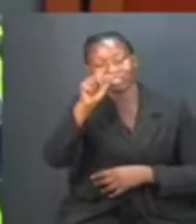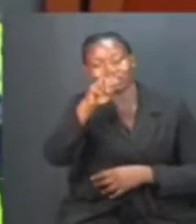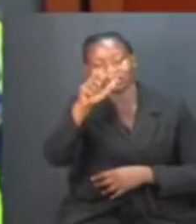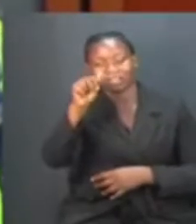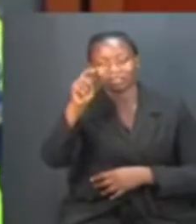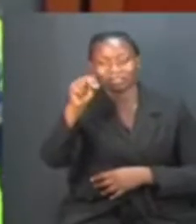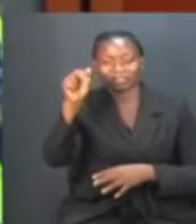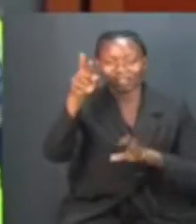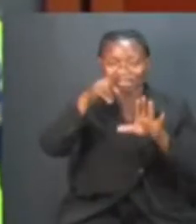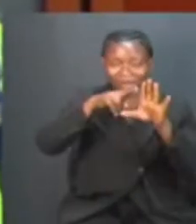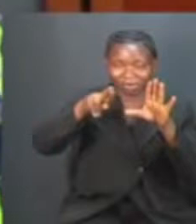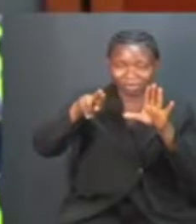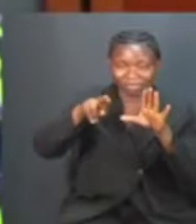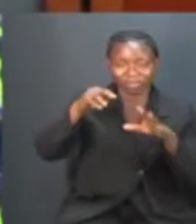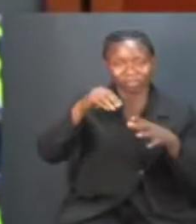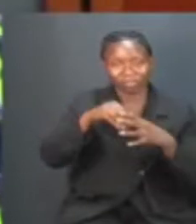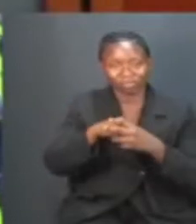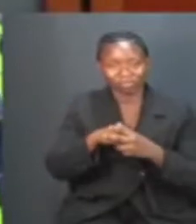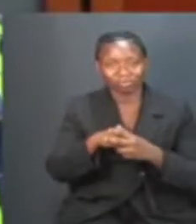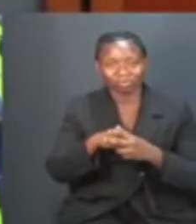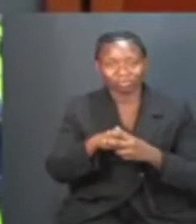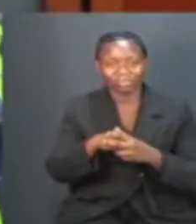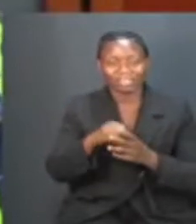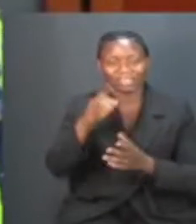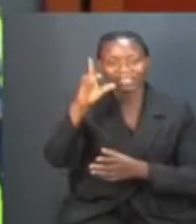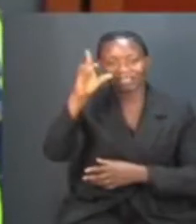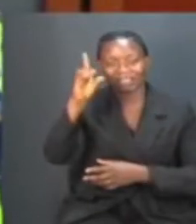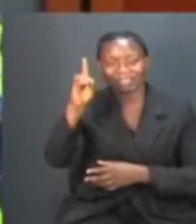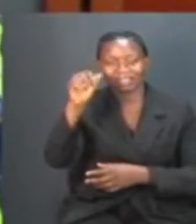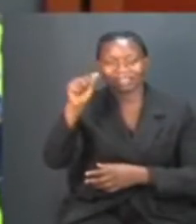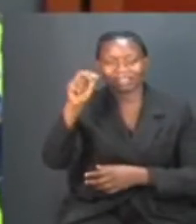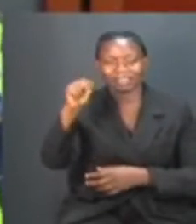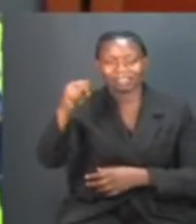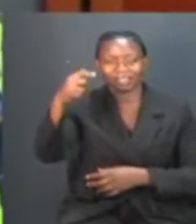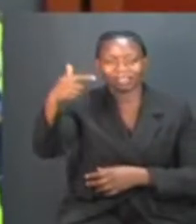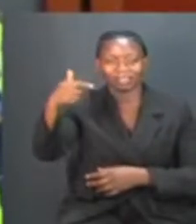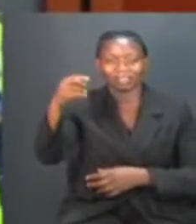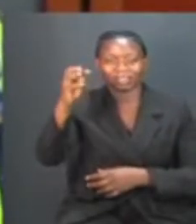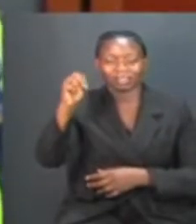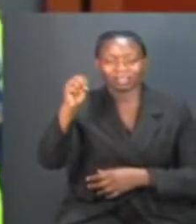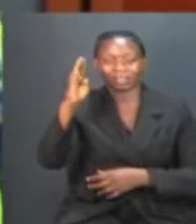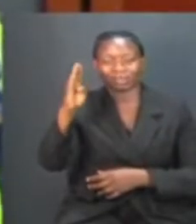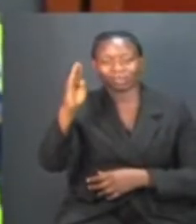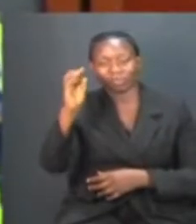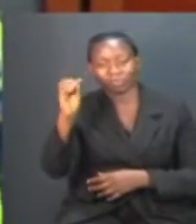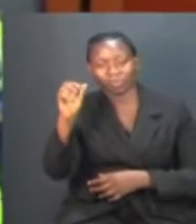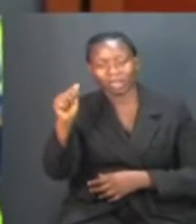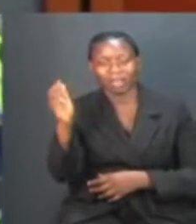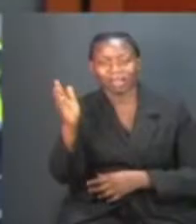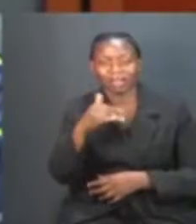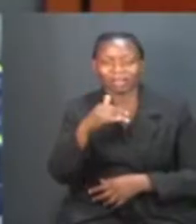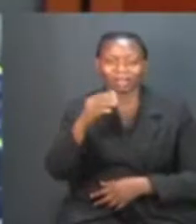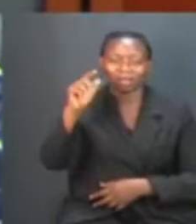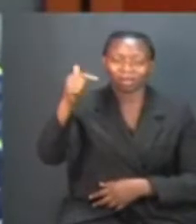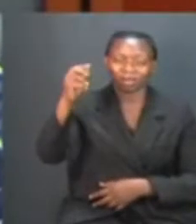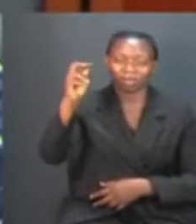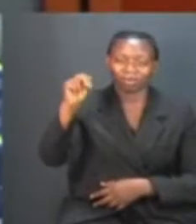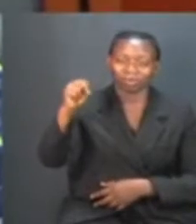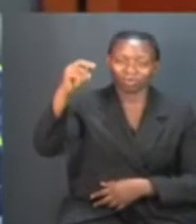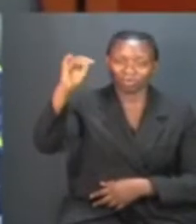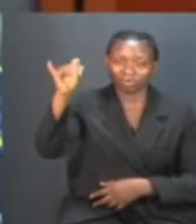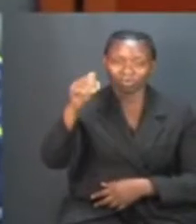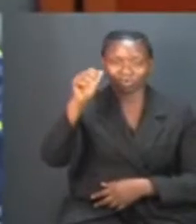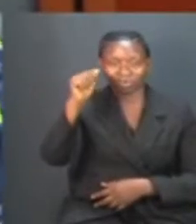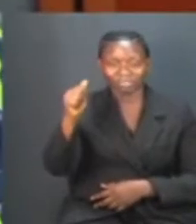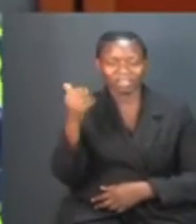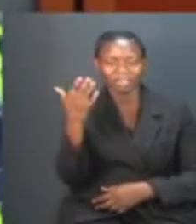Ghana, to the ancient Dagomba, Mamprasi, and Gonja kingdoms, emerging around the 15th